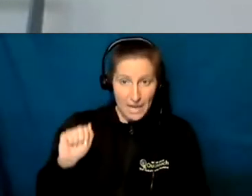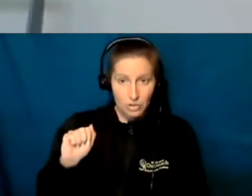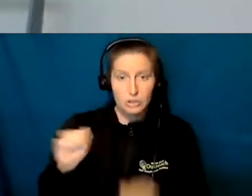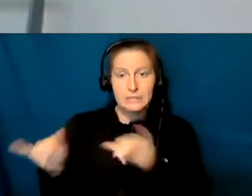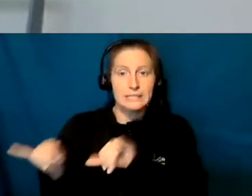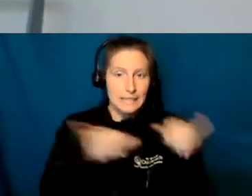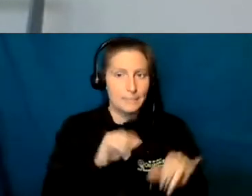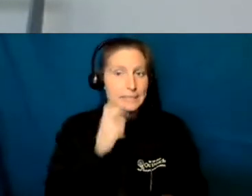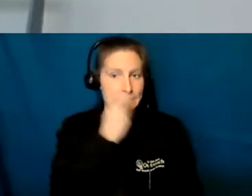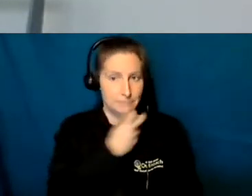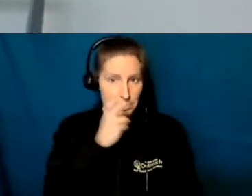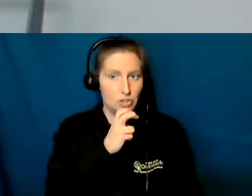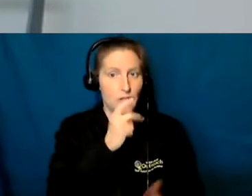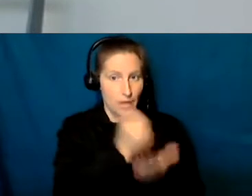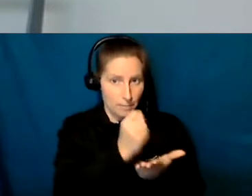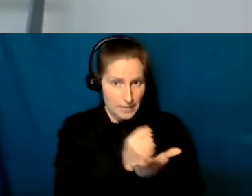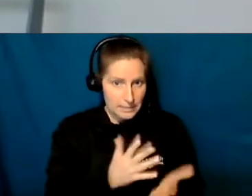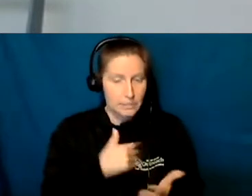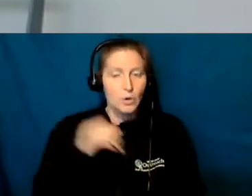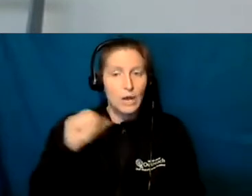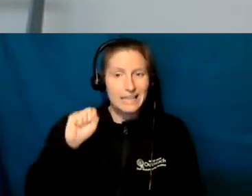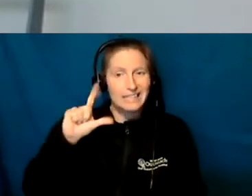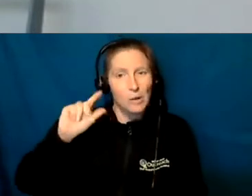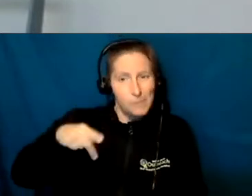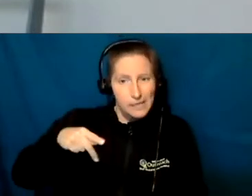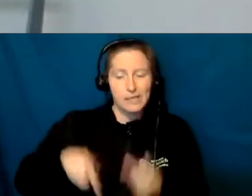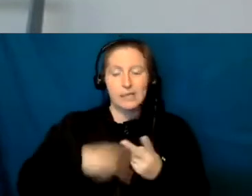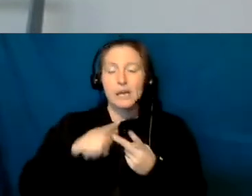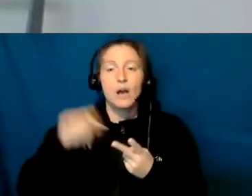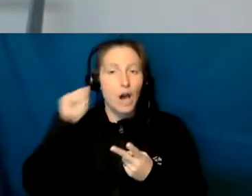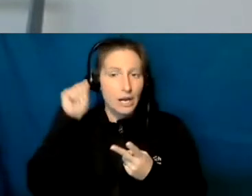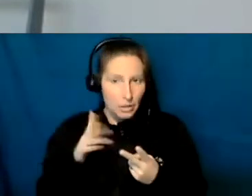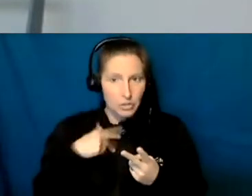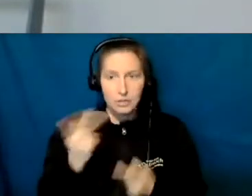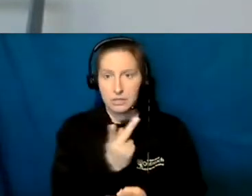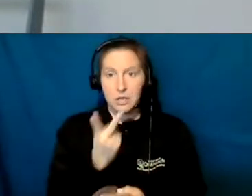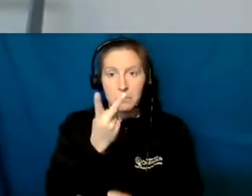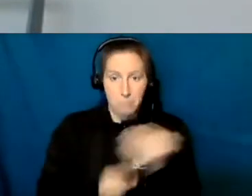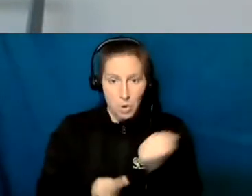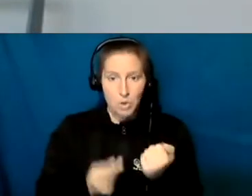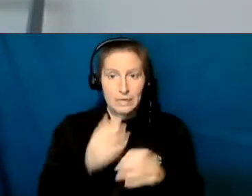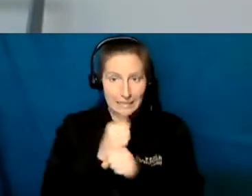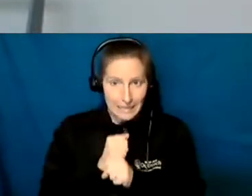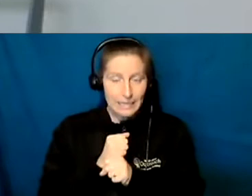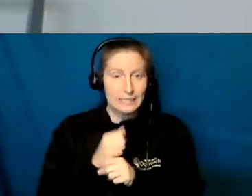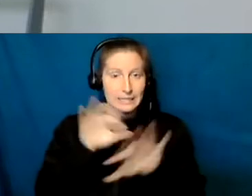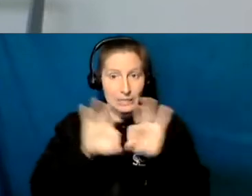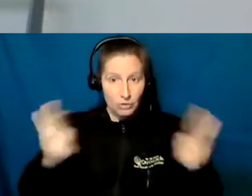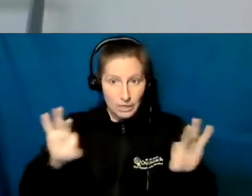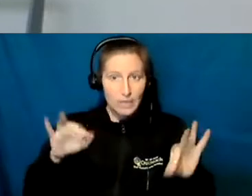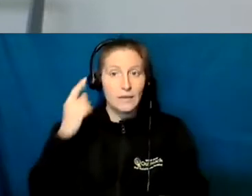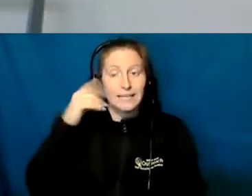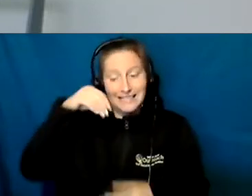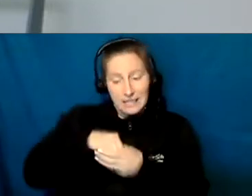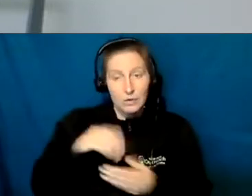speech pathologists have. So speech language pathologists and audiologists both get a degree. At Madison, it's called communicative